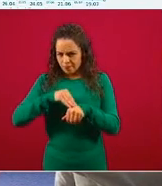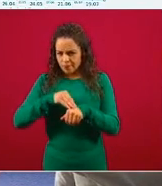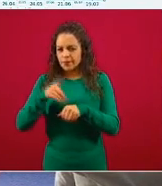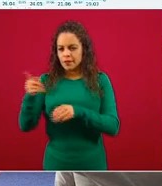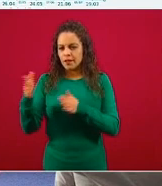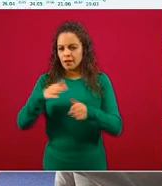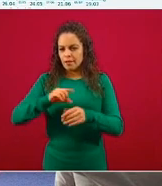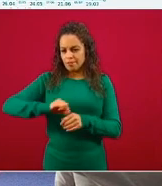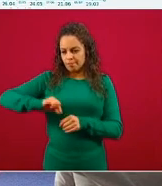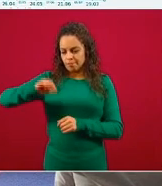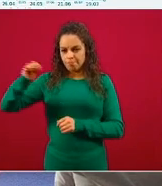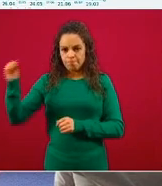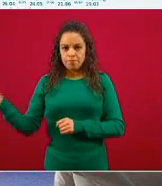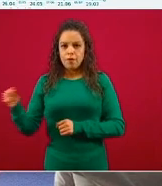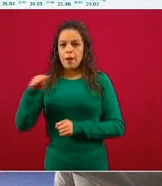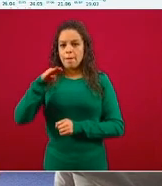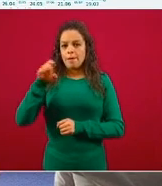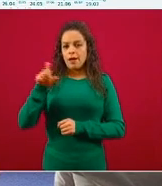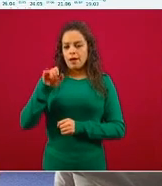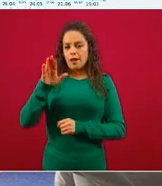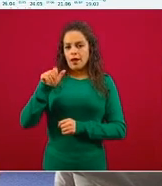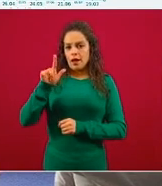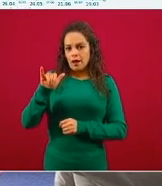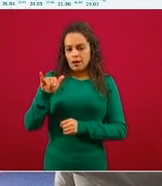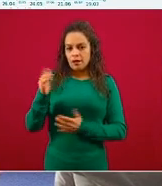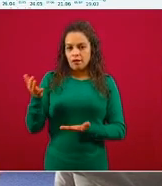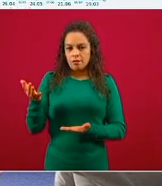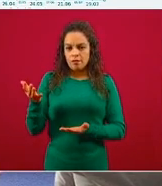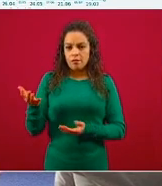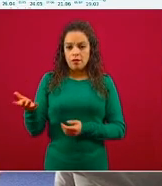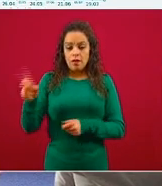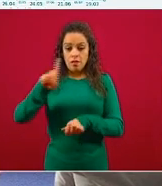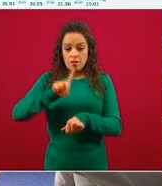May the 8th. And for the city of